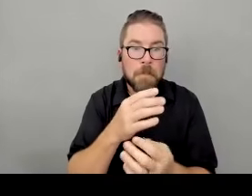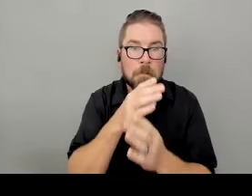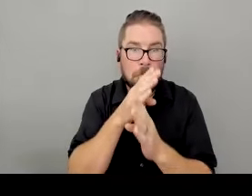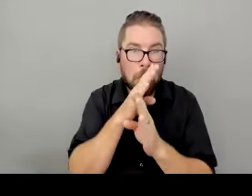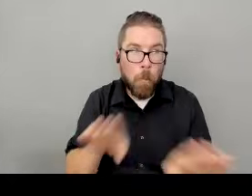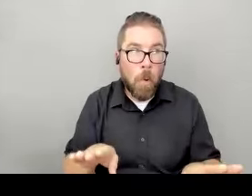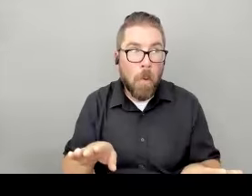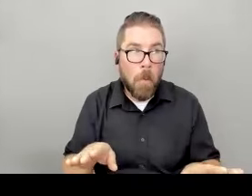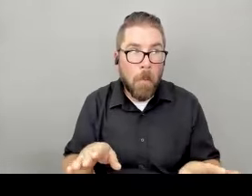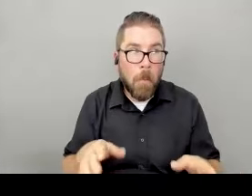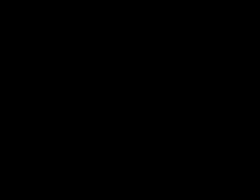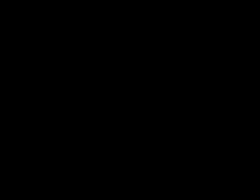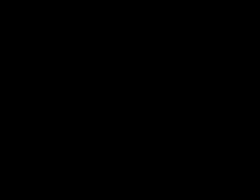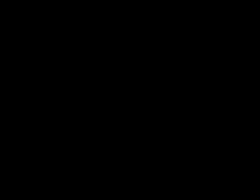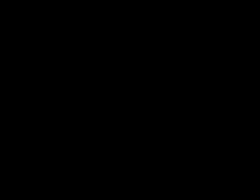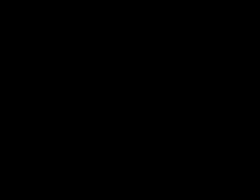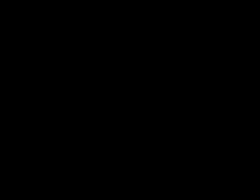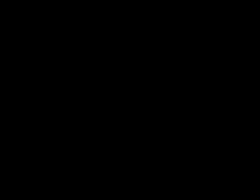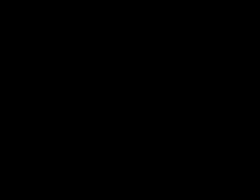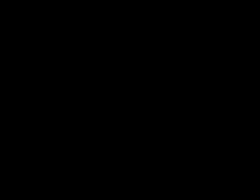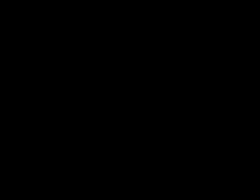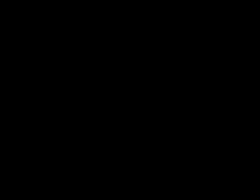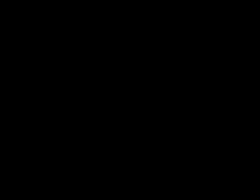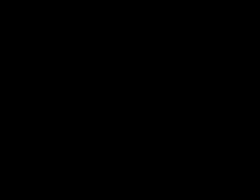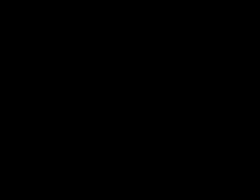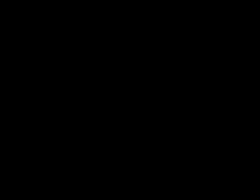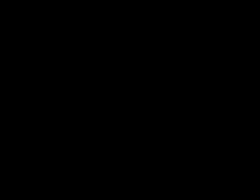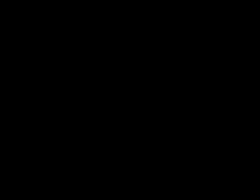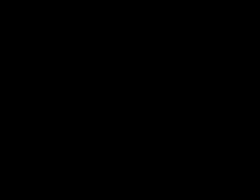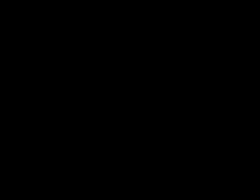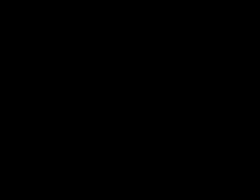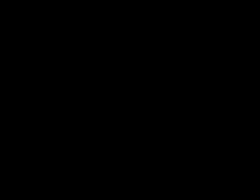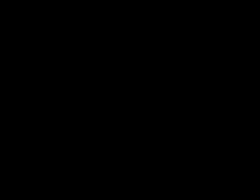All right, I'm going to stop my share.